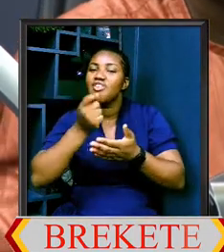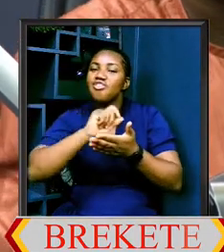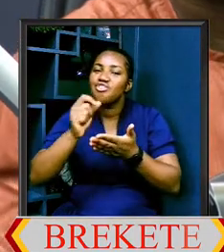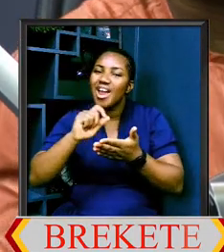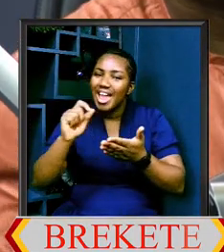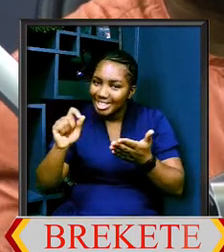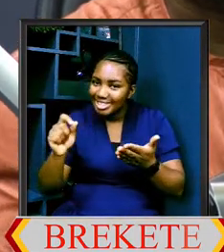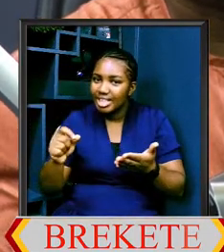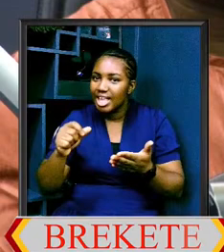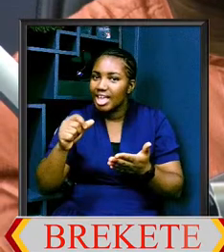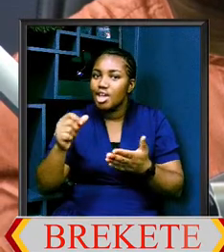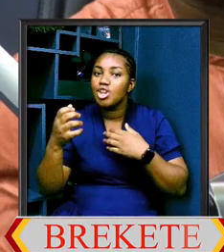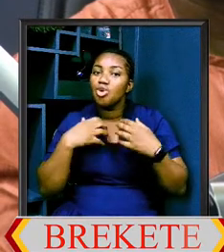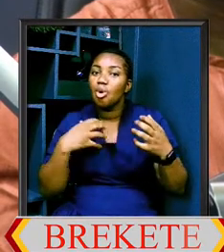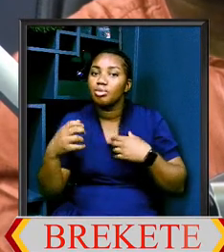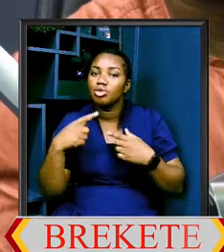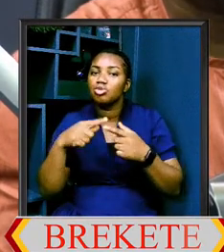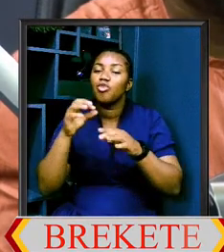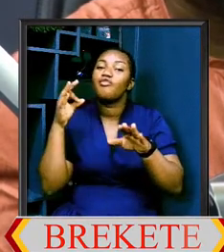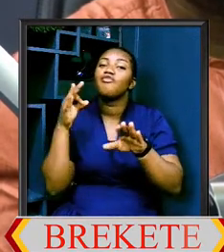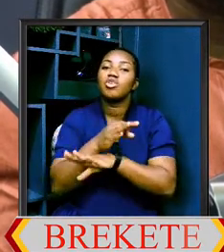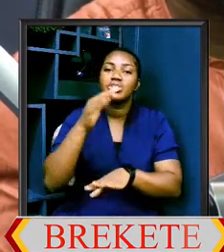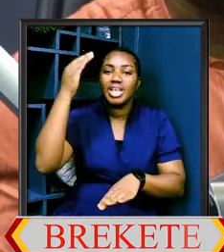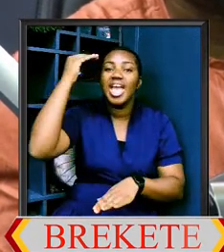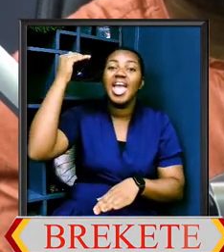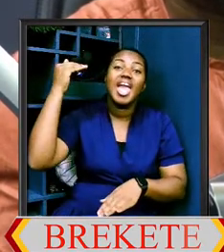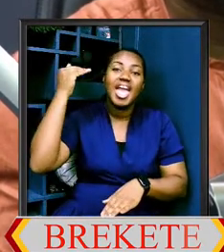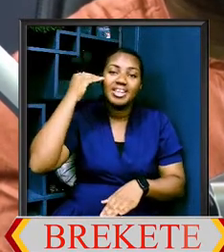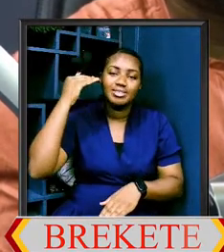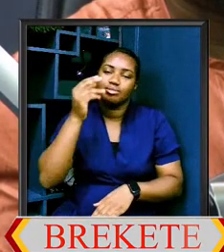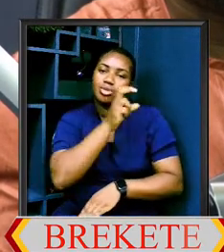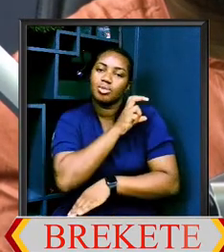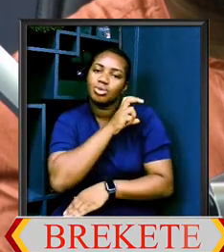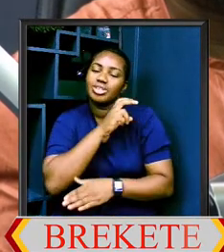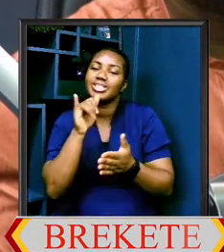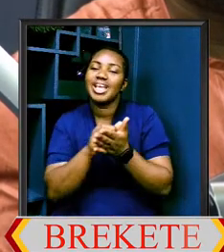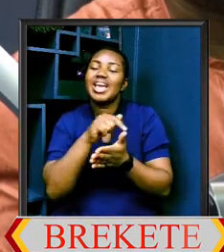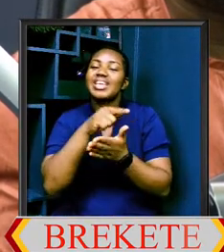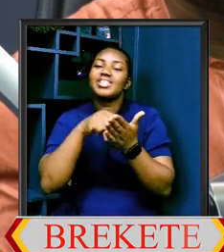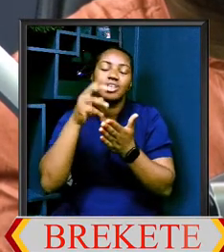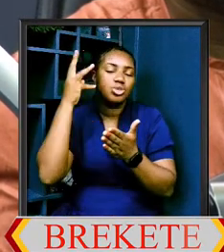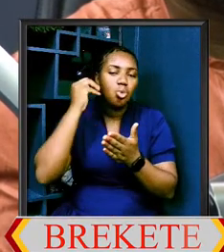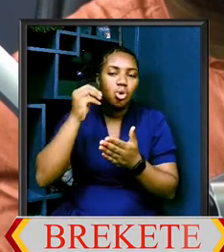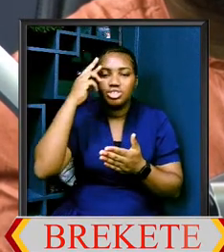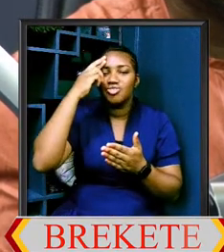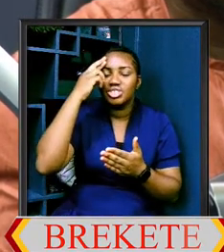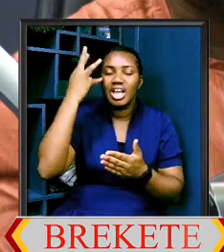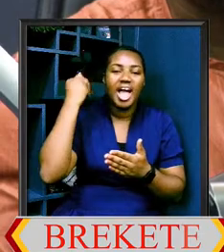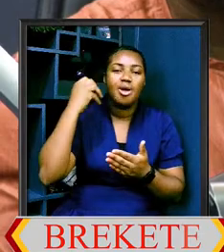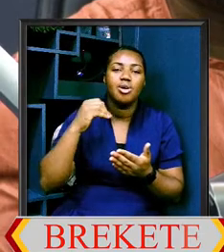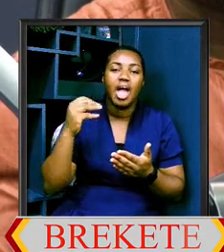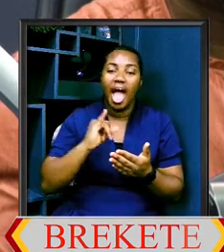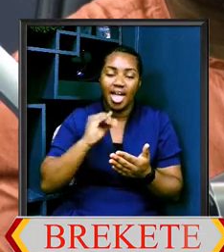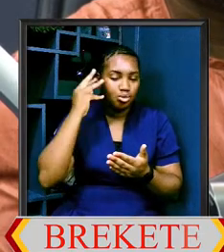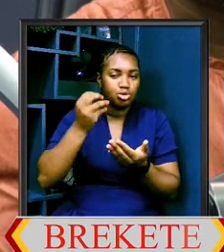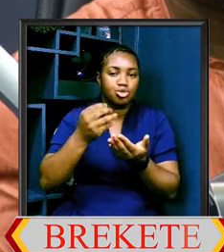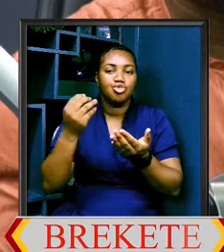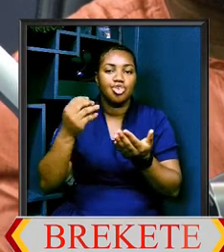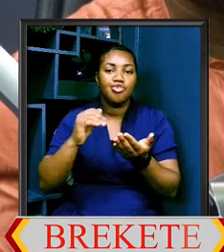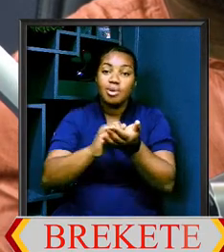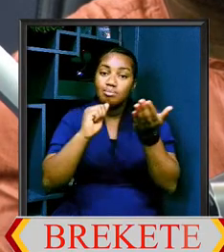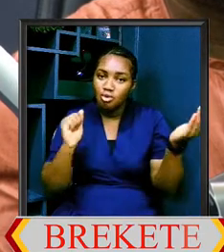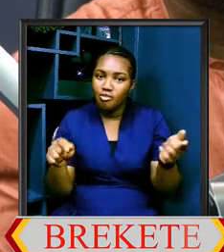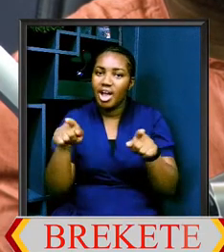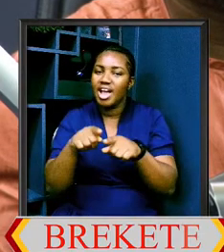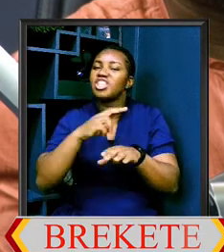petition to force a quarter that this is the reason I was impeached as a national president. It is that